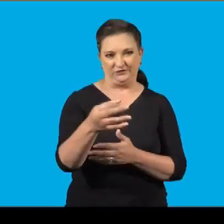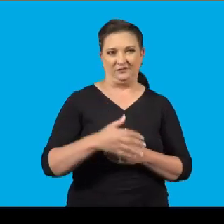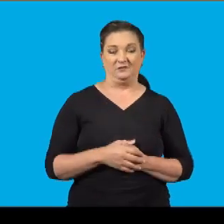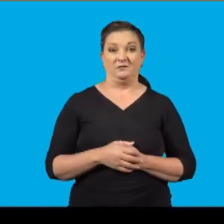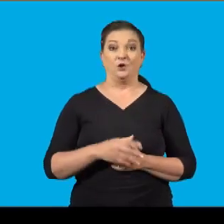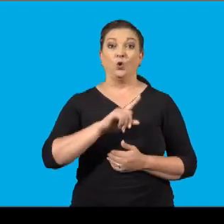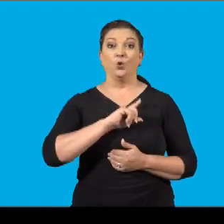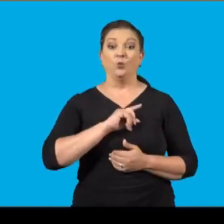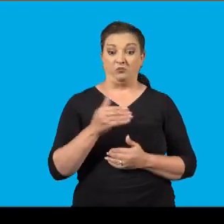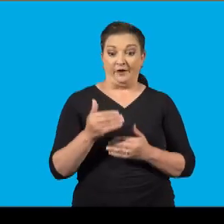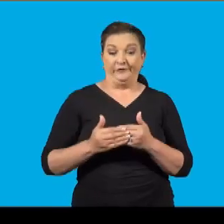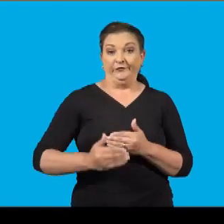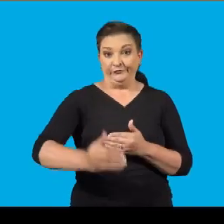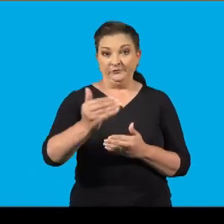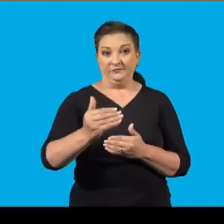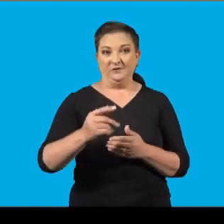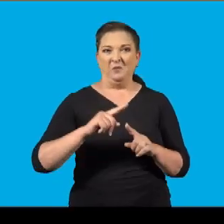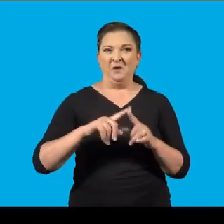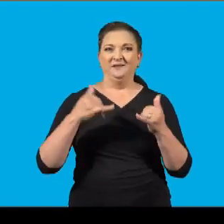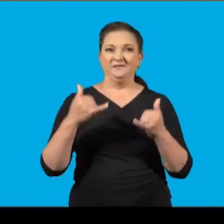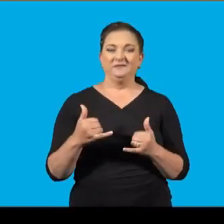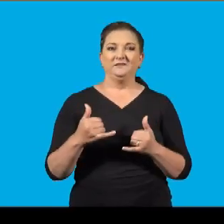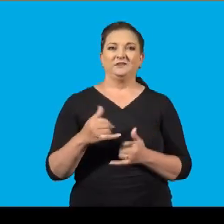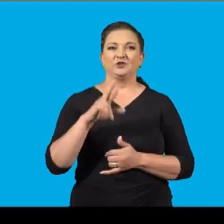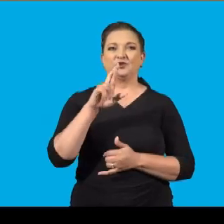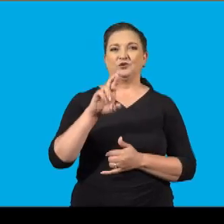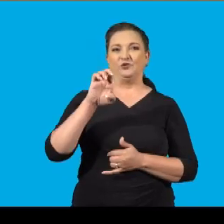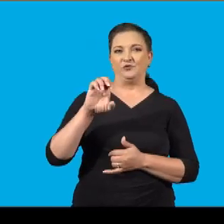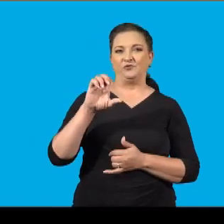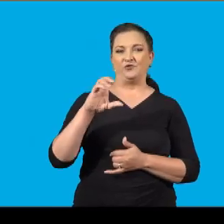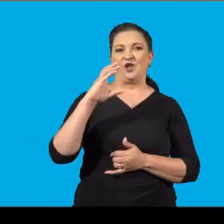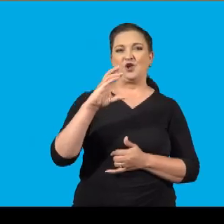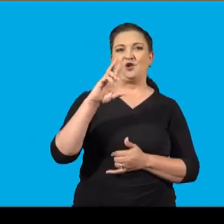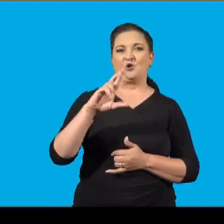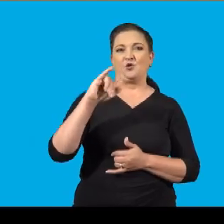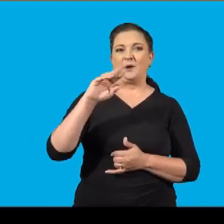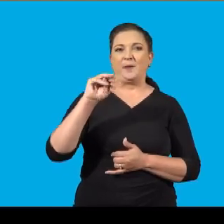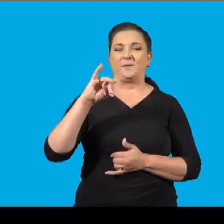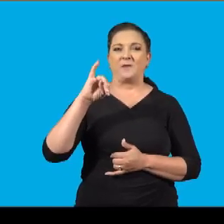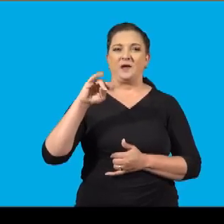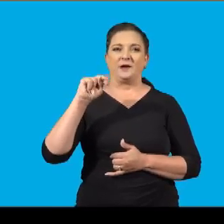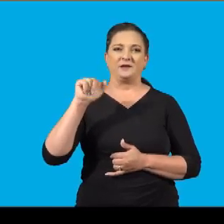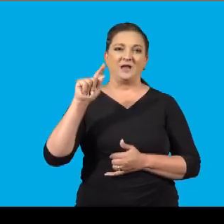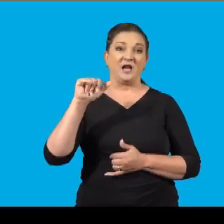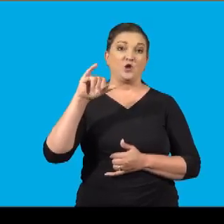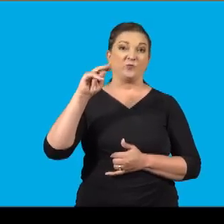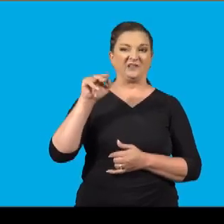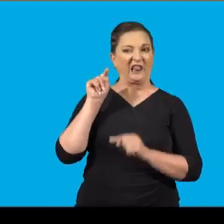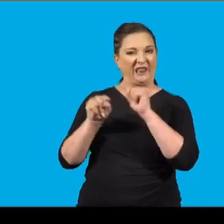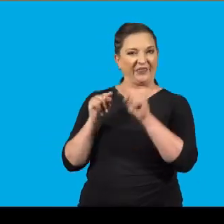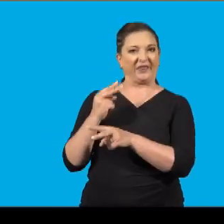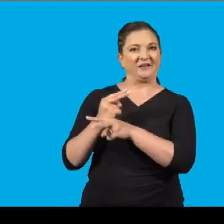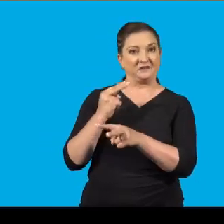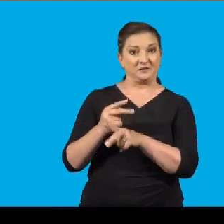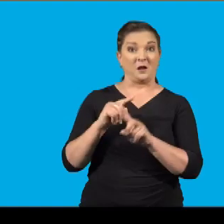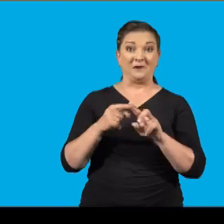very important. Get on with the future without recriminations or accusations. He is known to have favored a